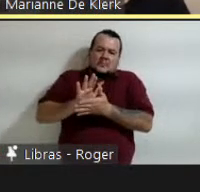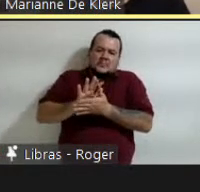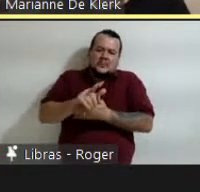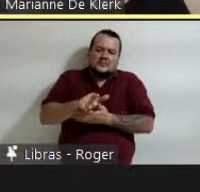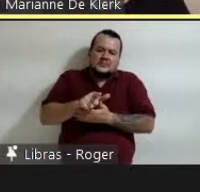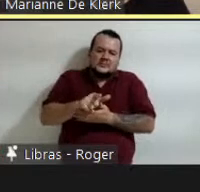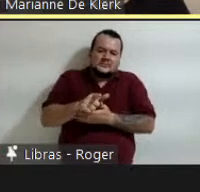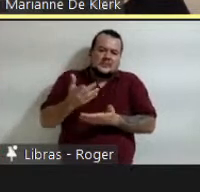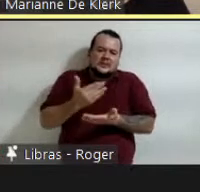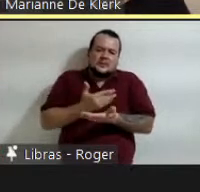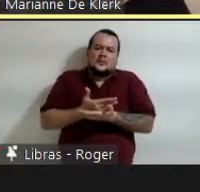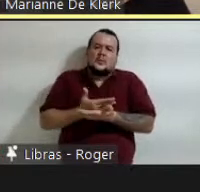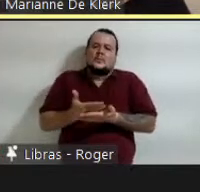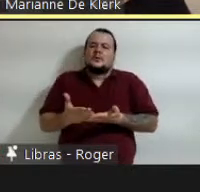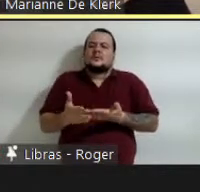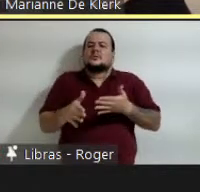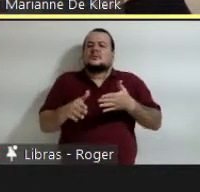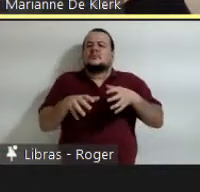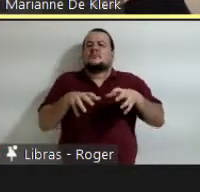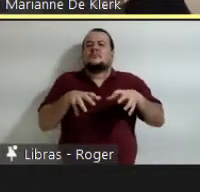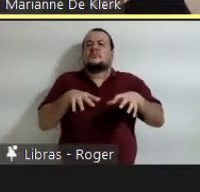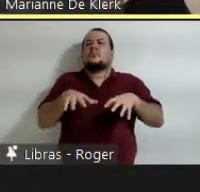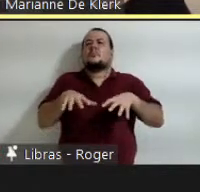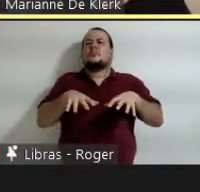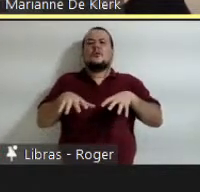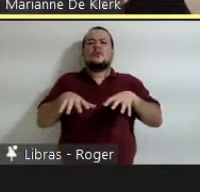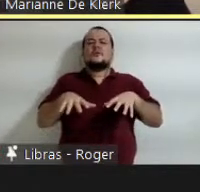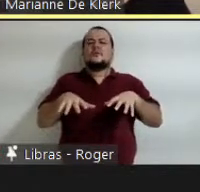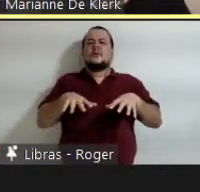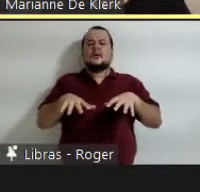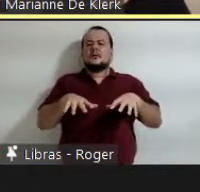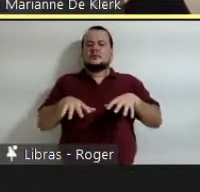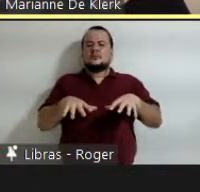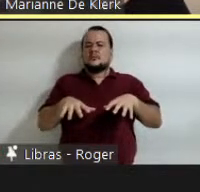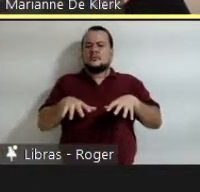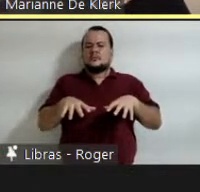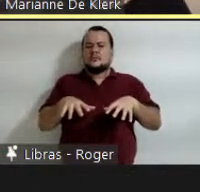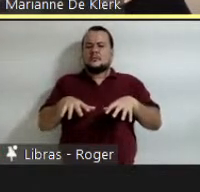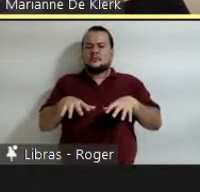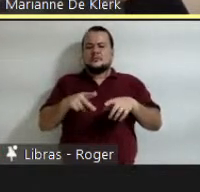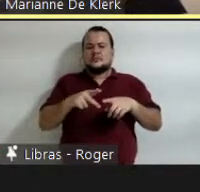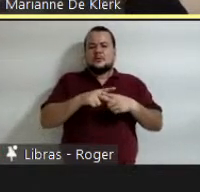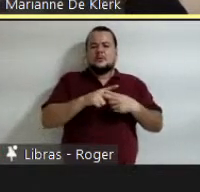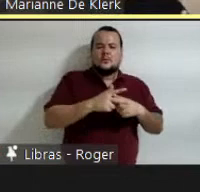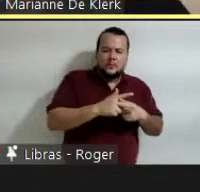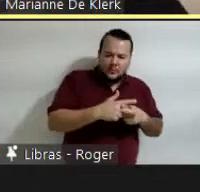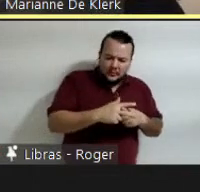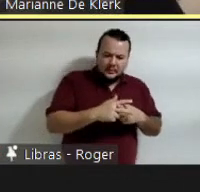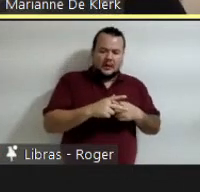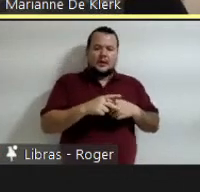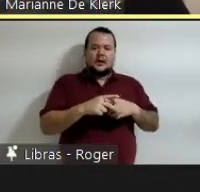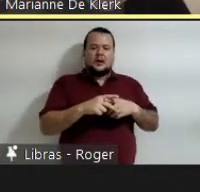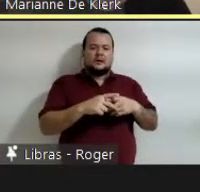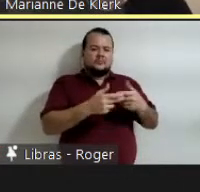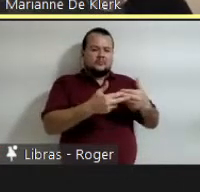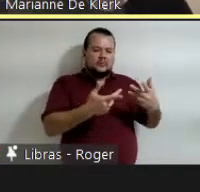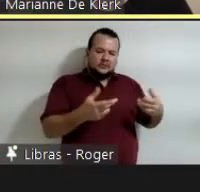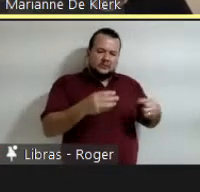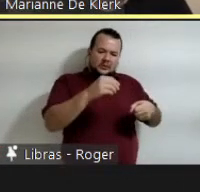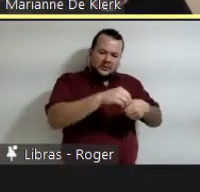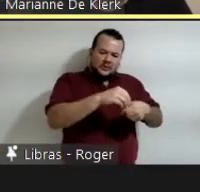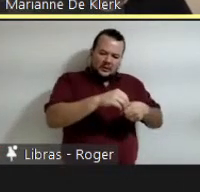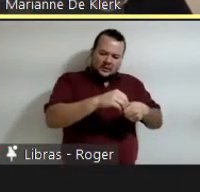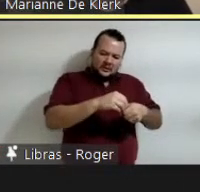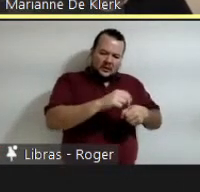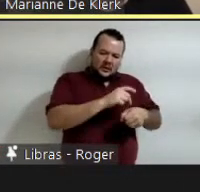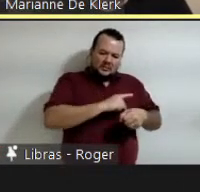Pretoria specifically. And people fought for about a decade until the project was cancelled. Now, one has to ask, this